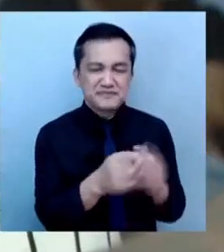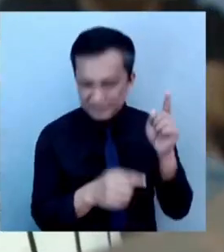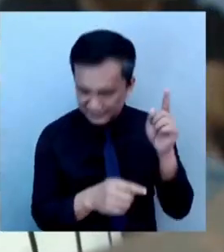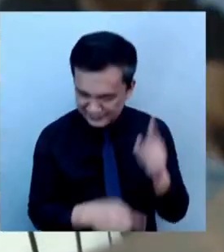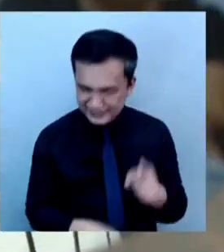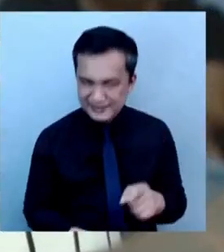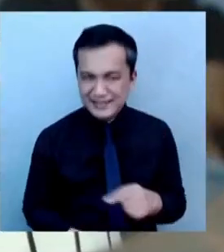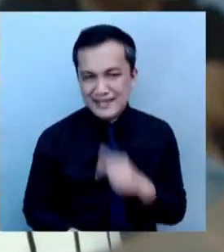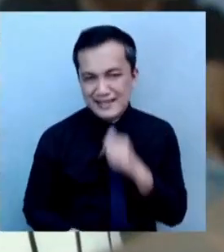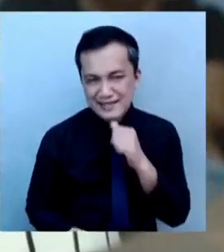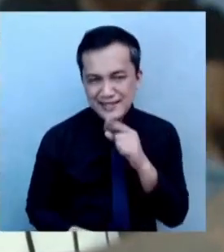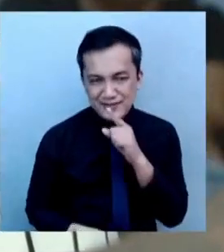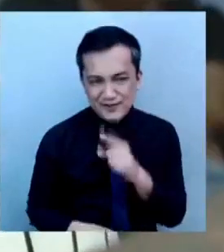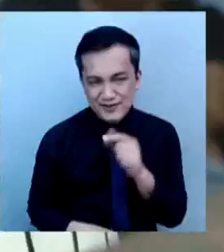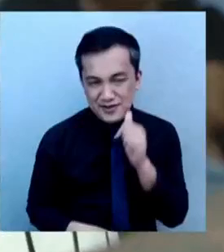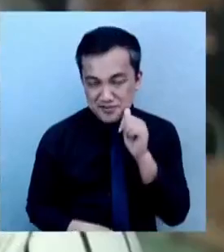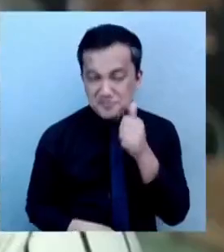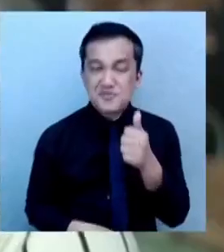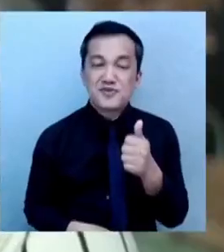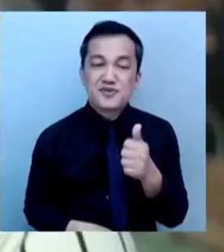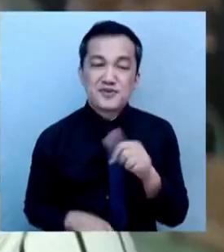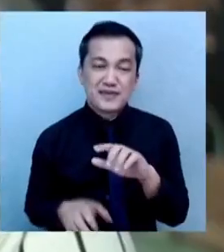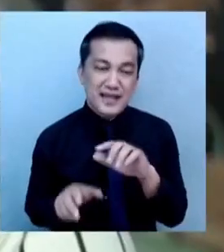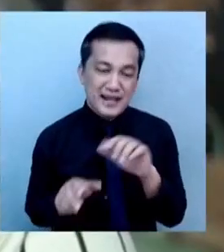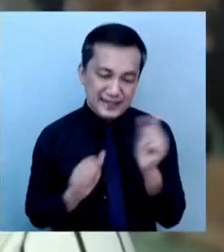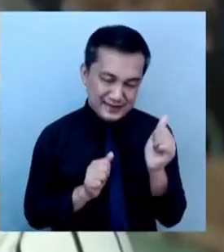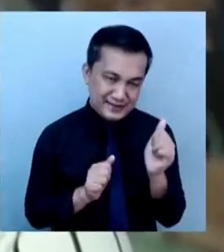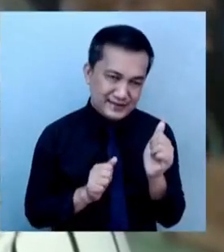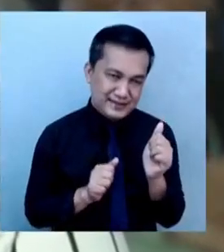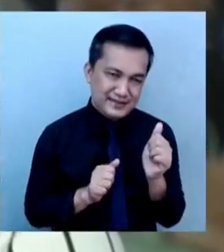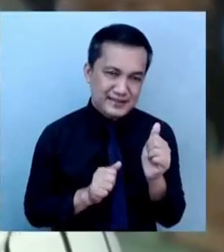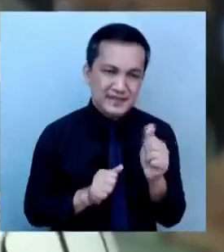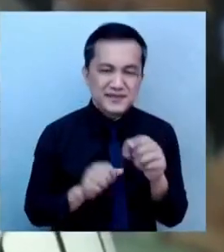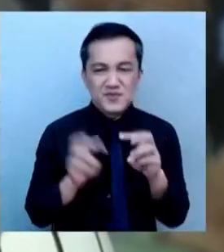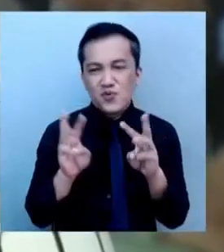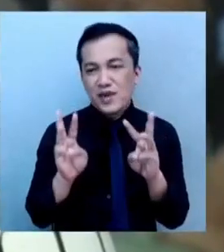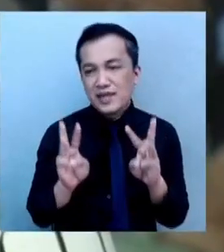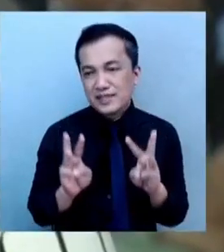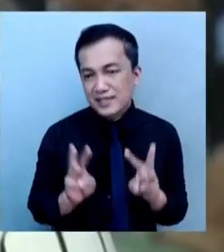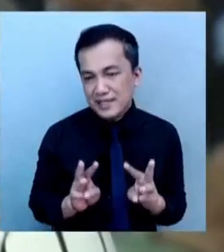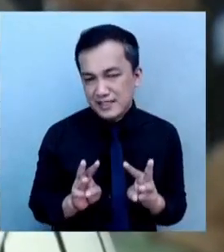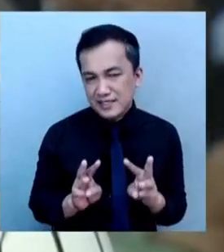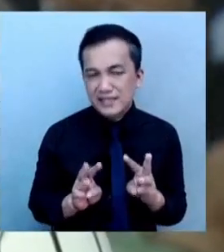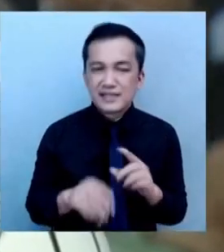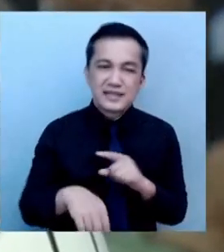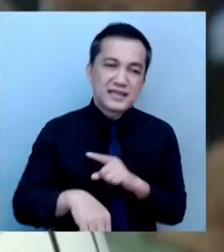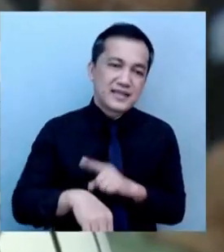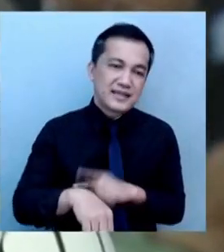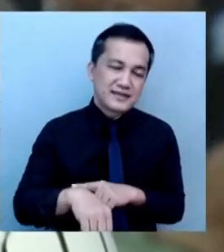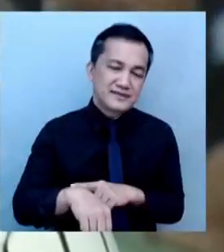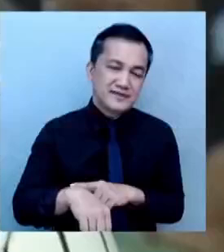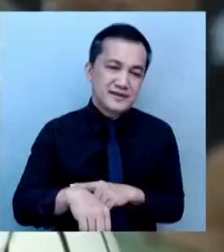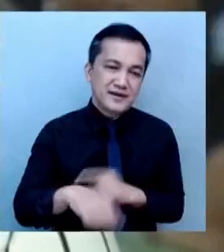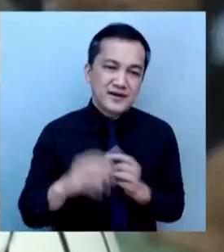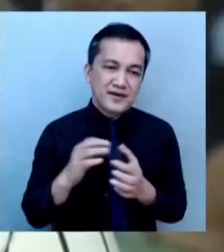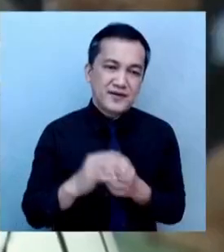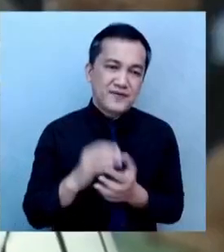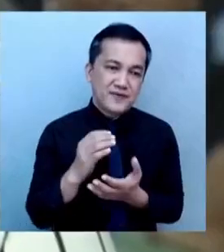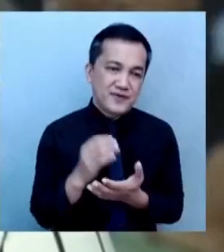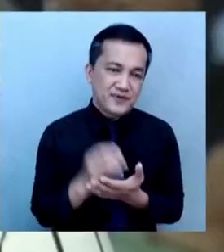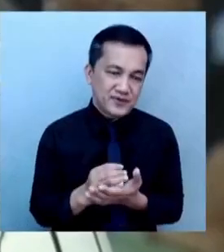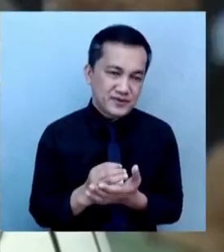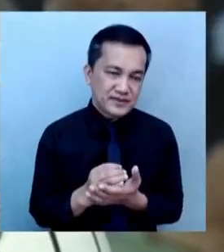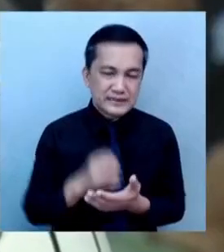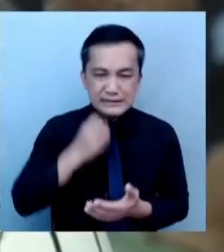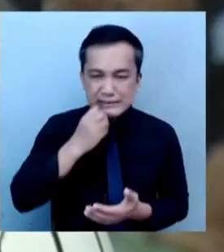kung bukas na ba ang alis ko. Yung panahon, saka oras, siyempre, yun ang pinakahinayang ko sa